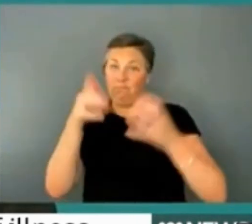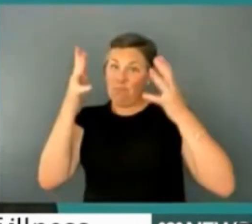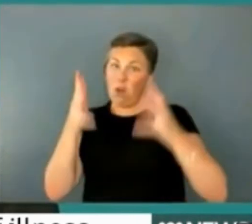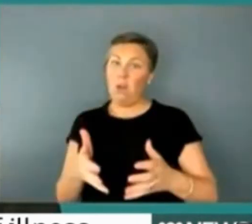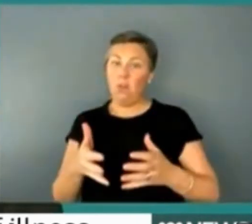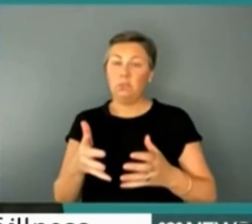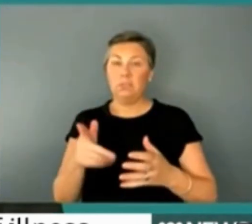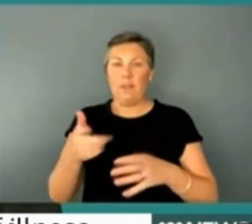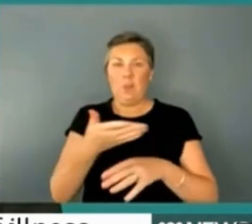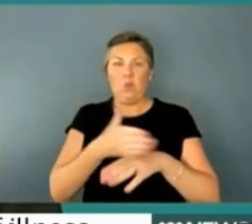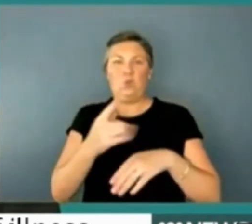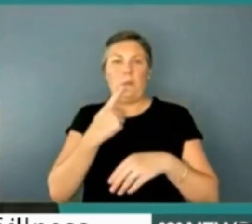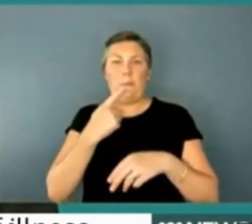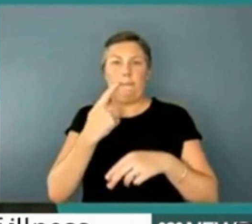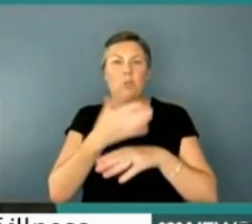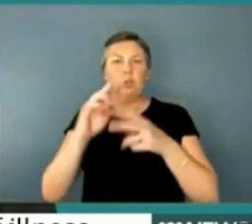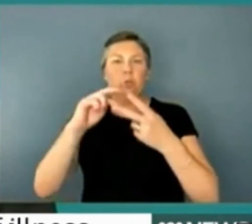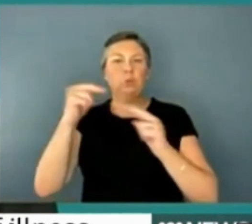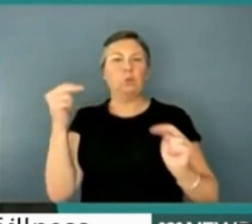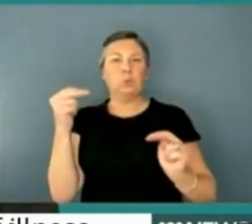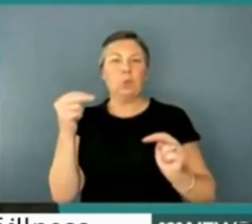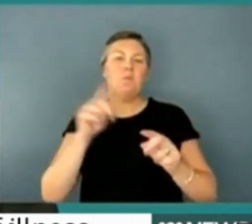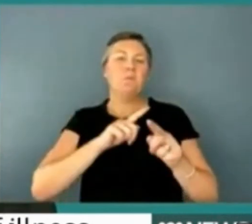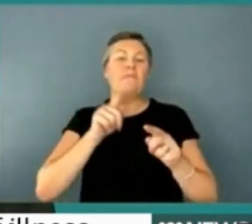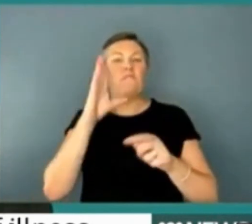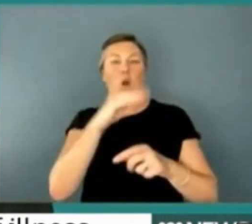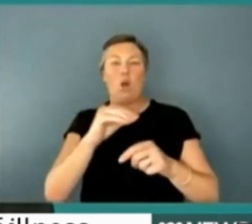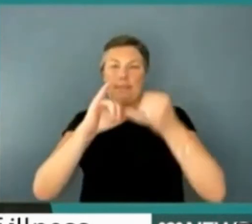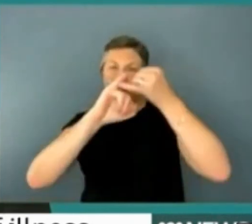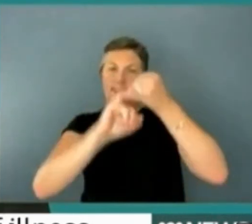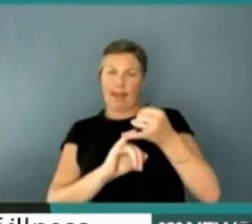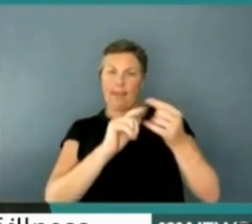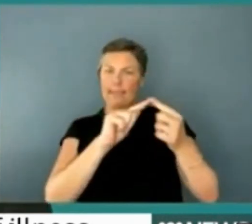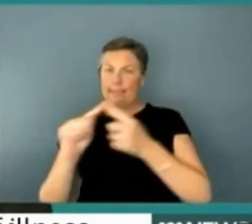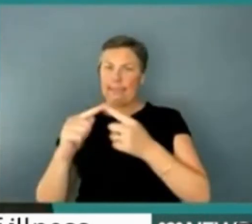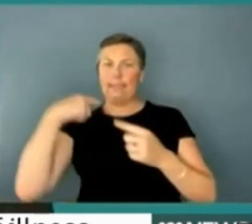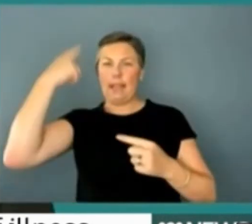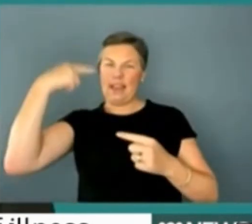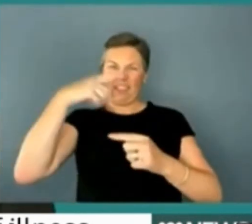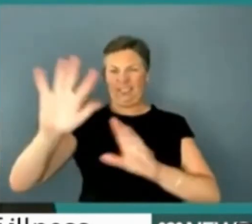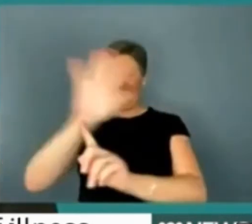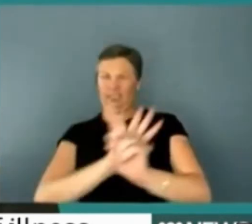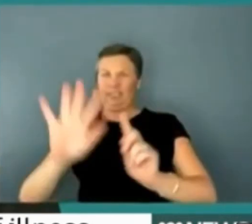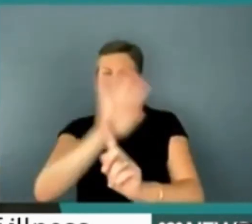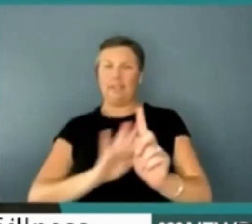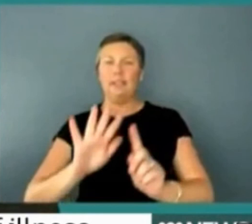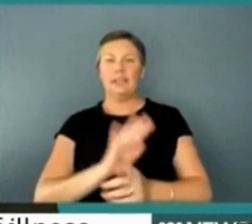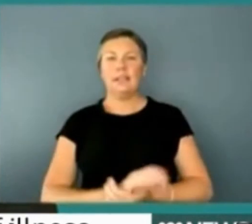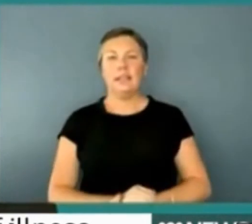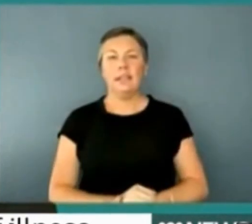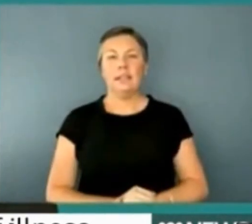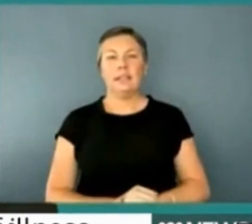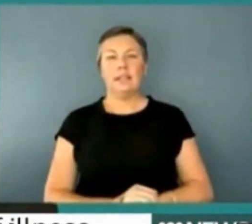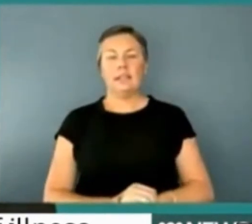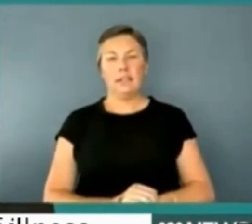England and London and surrounding areas. So there are some issues there that come to mind. That